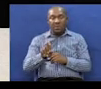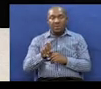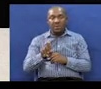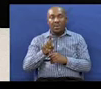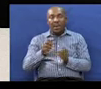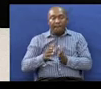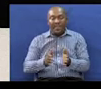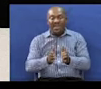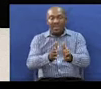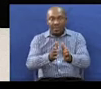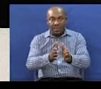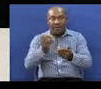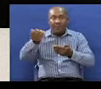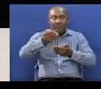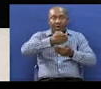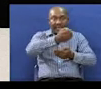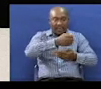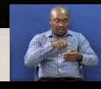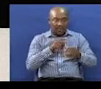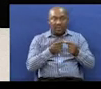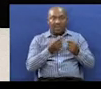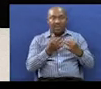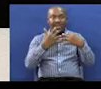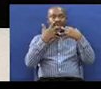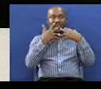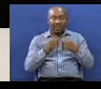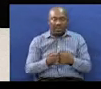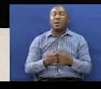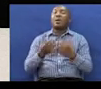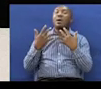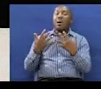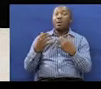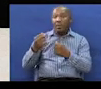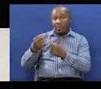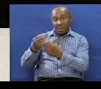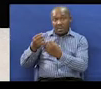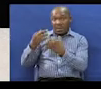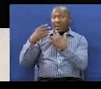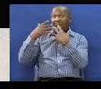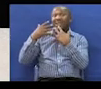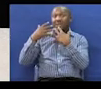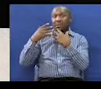the method for collecting this gas? The gas is collected